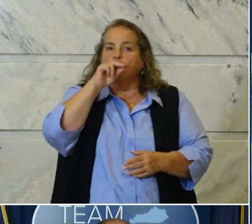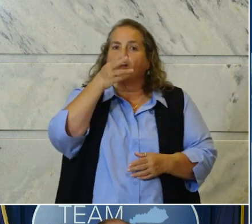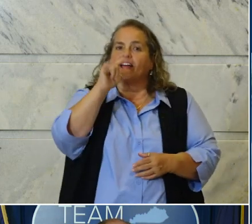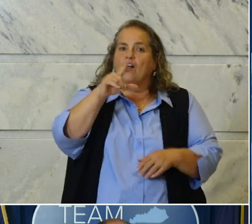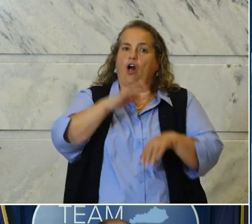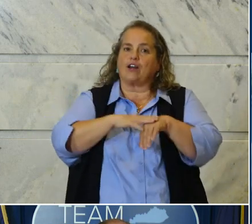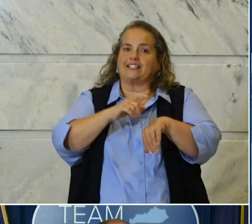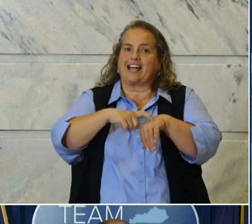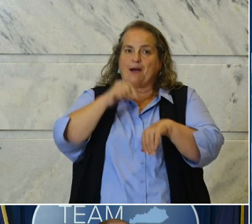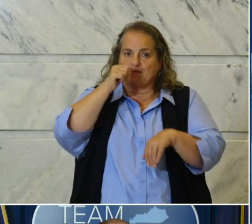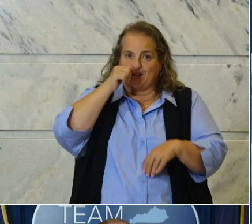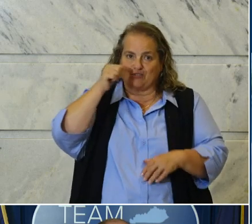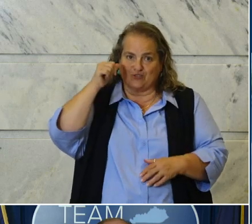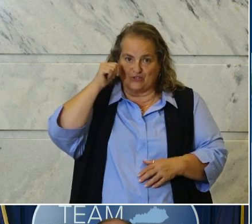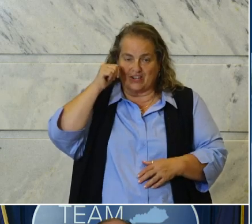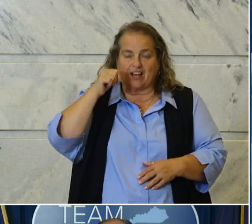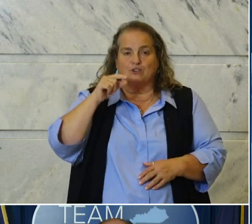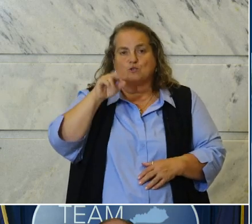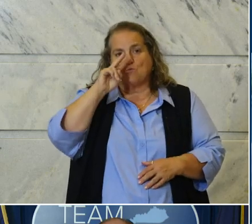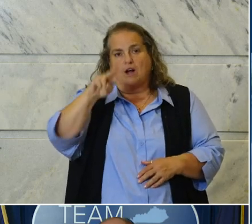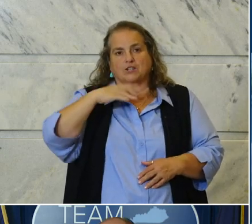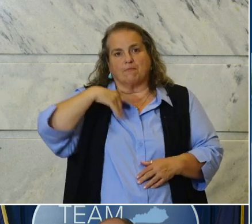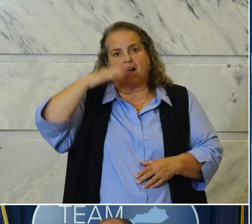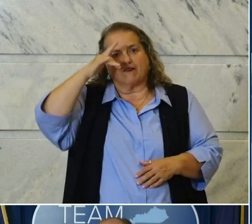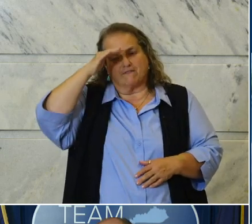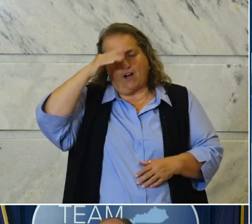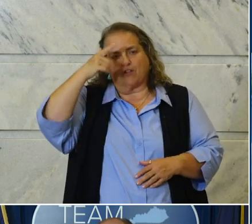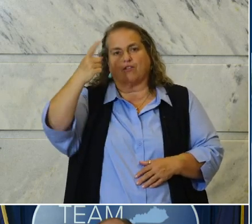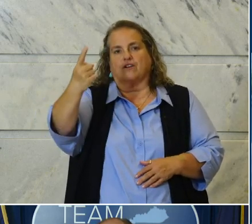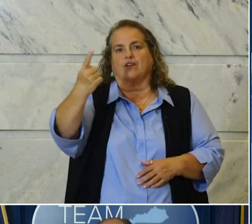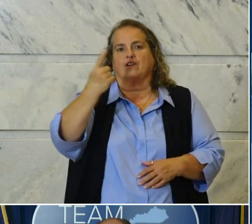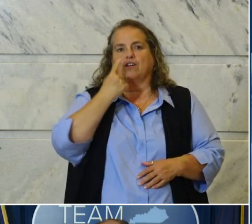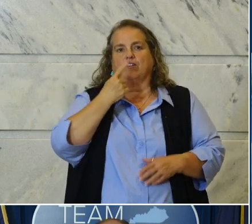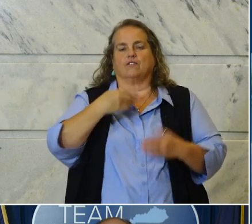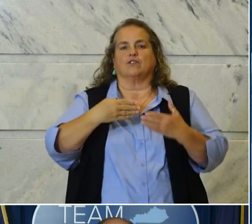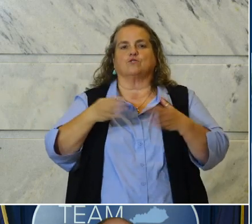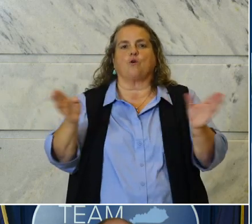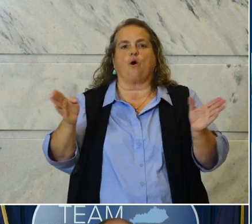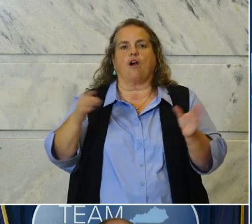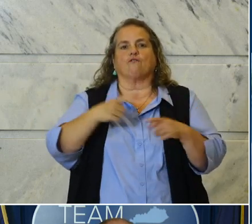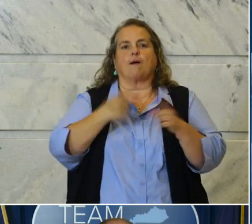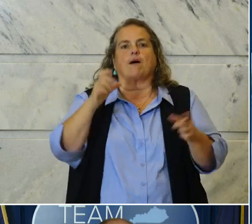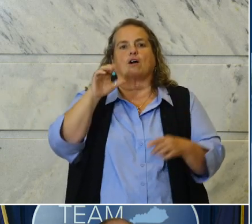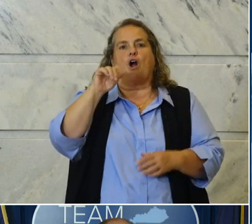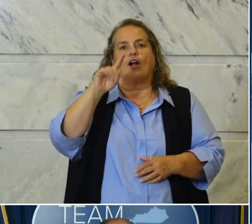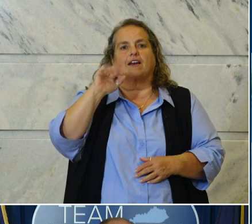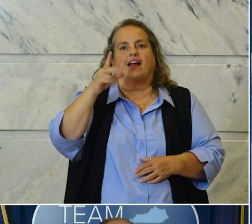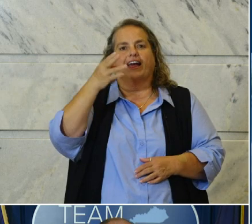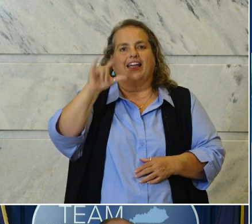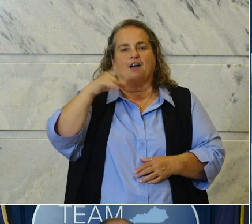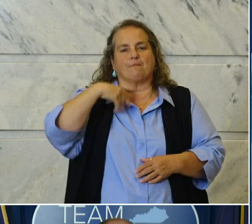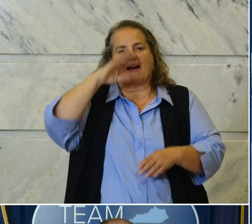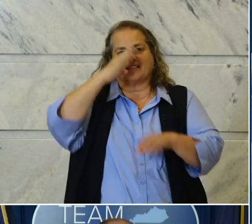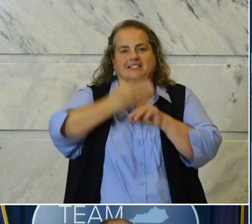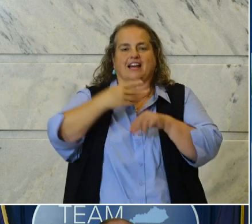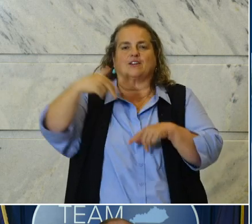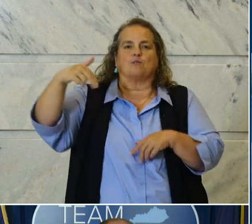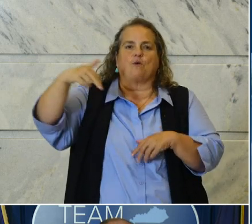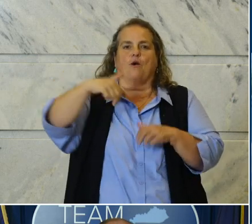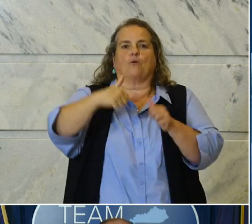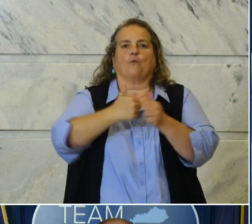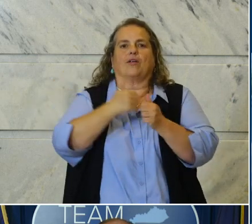watch my father come through the door of Cardinal Hill with my son behind him. It was a pretty